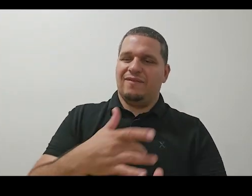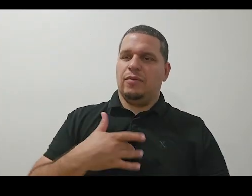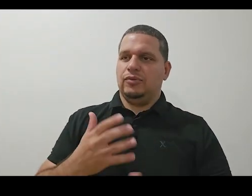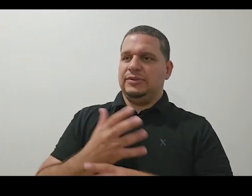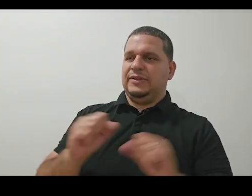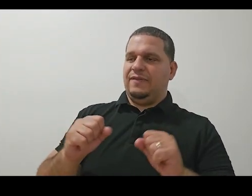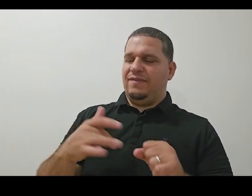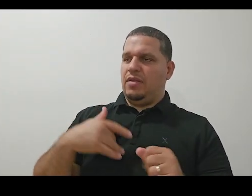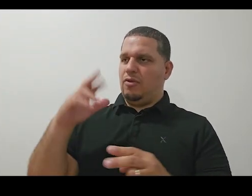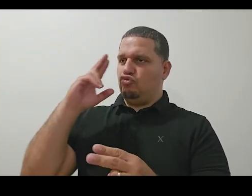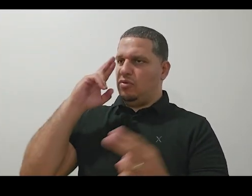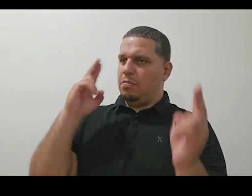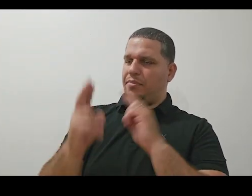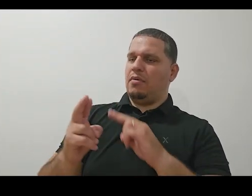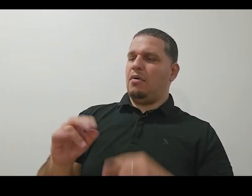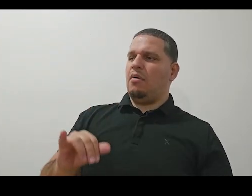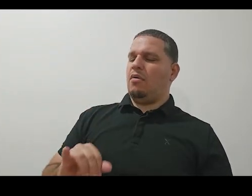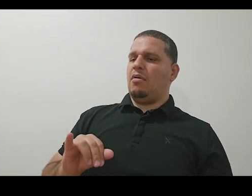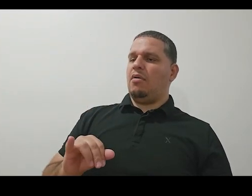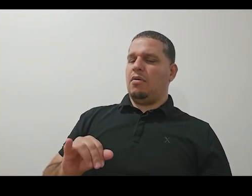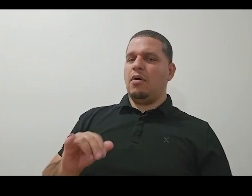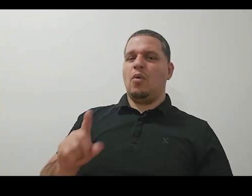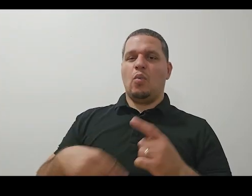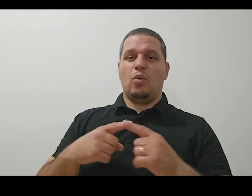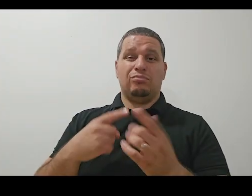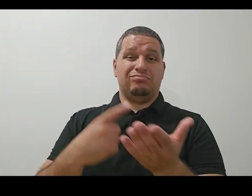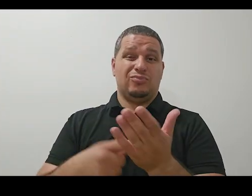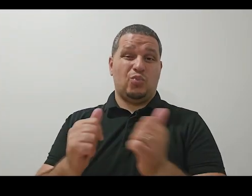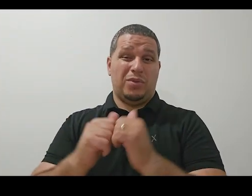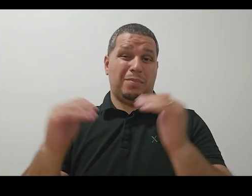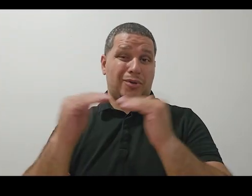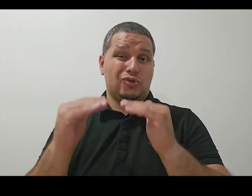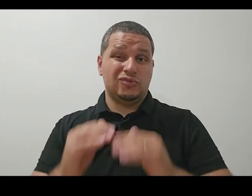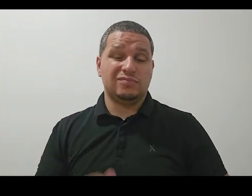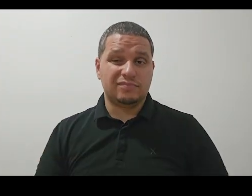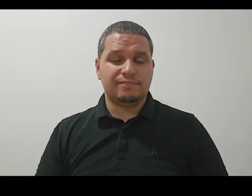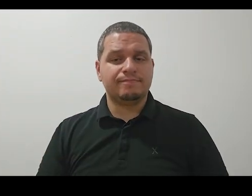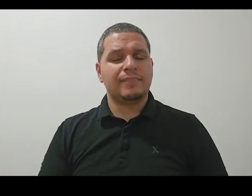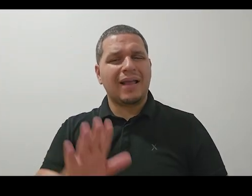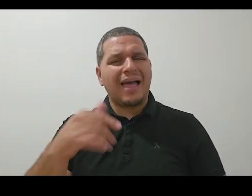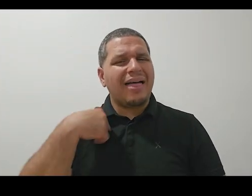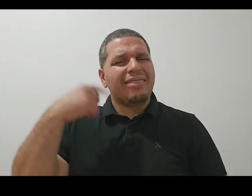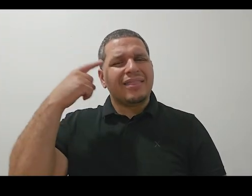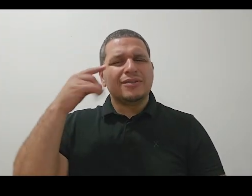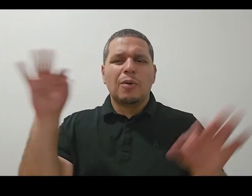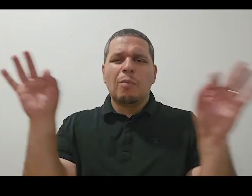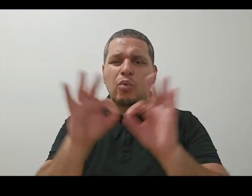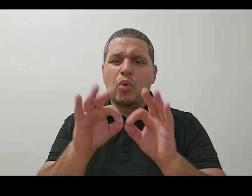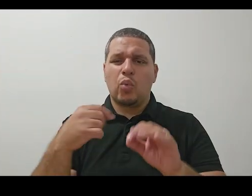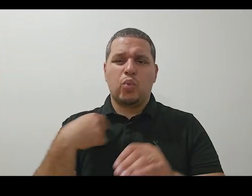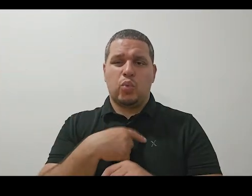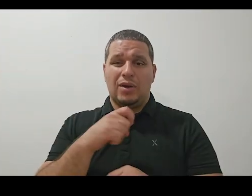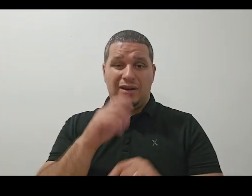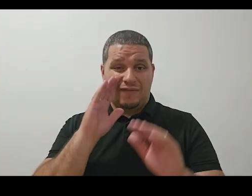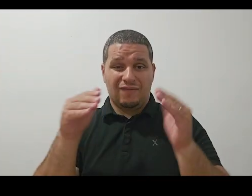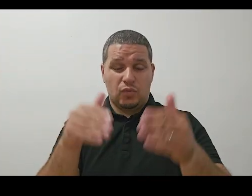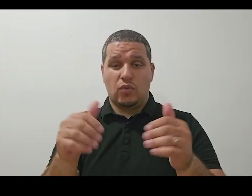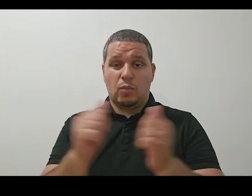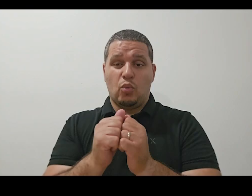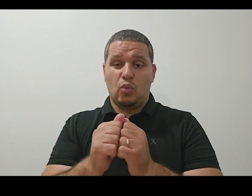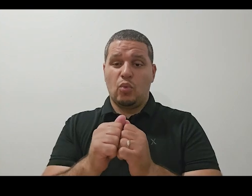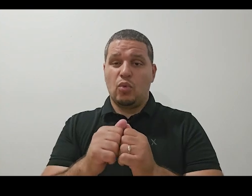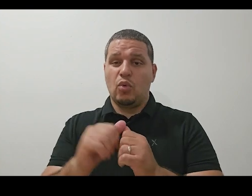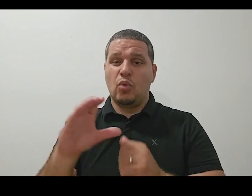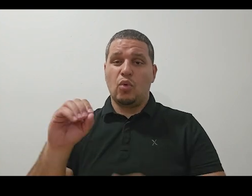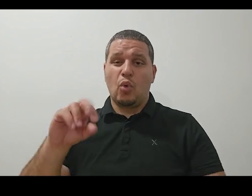helps people feel safe, respected, and when talking with peers. I think it's important, like when we need to focus more